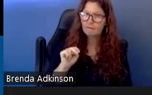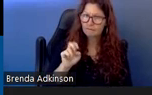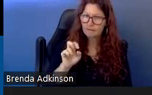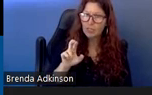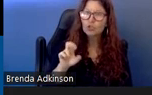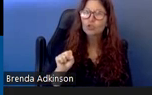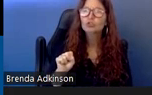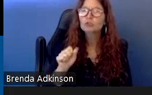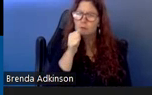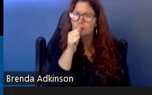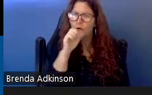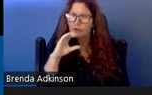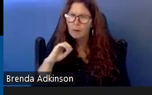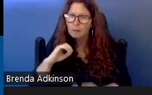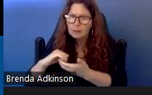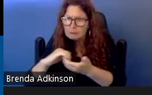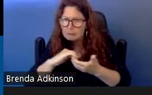can we